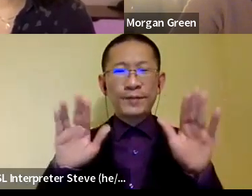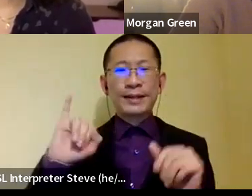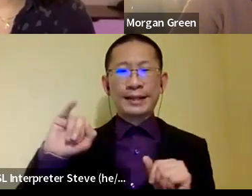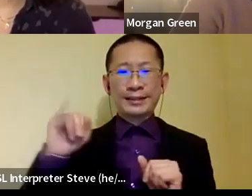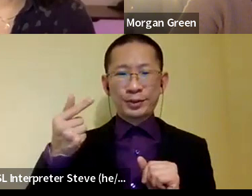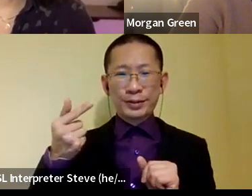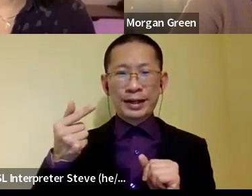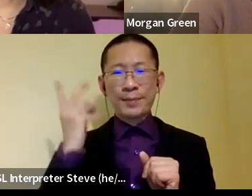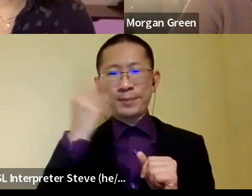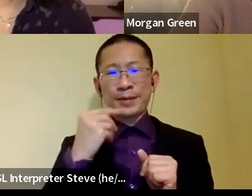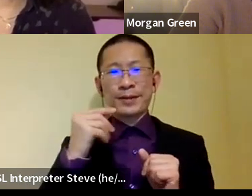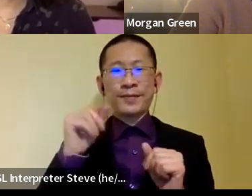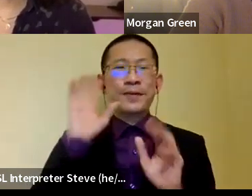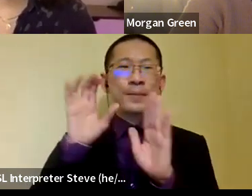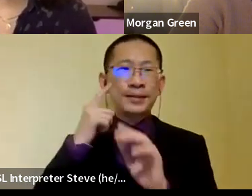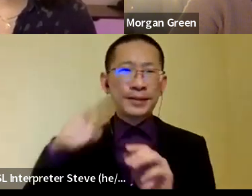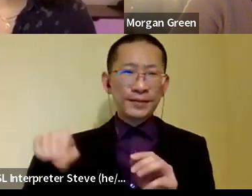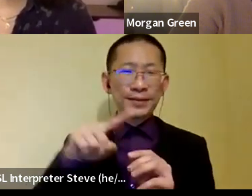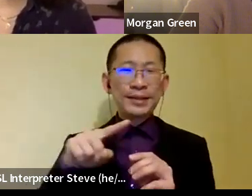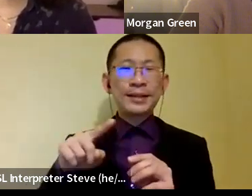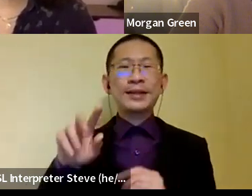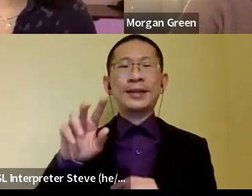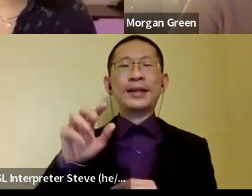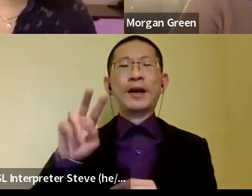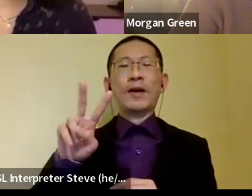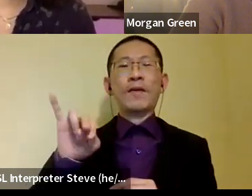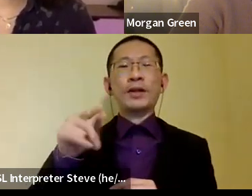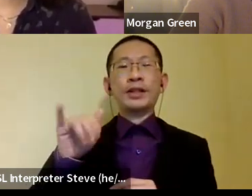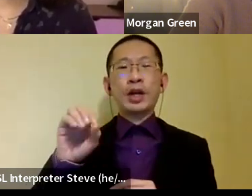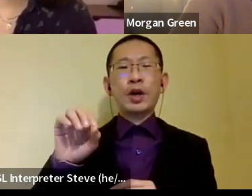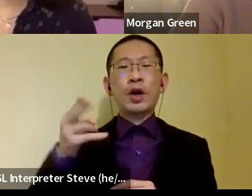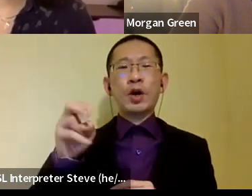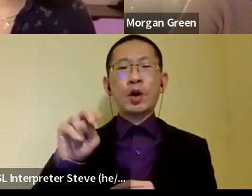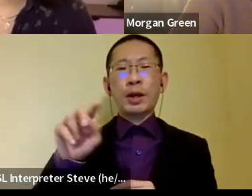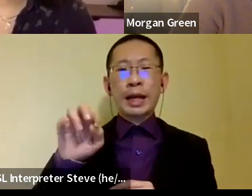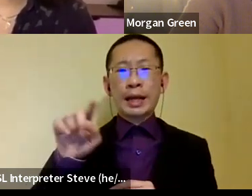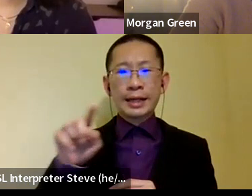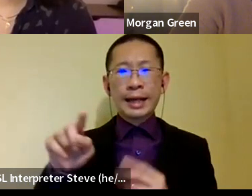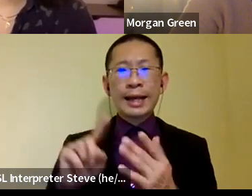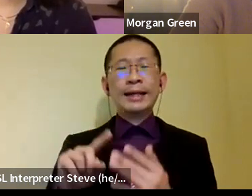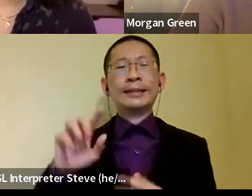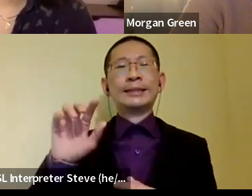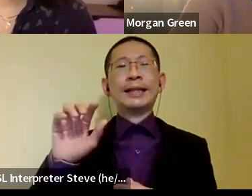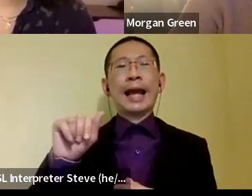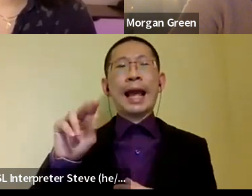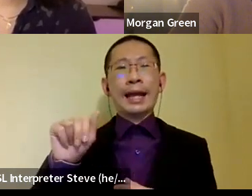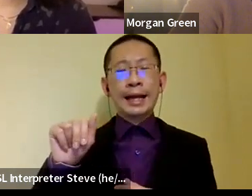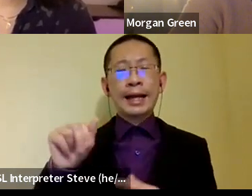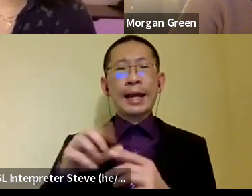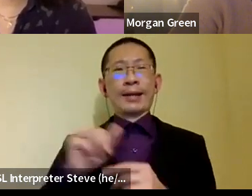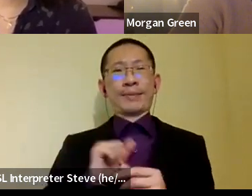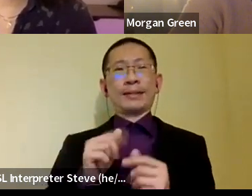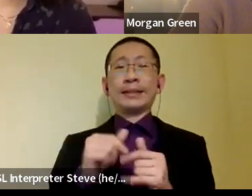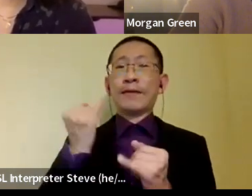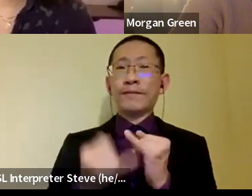Instagram beautiful headshots of you, Rodrigo Hernandez, E.L. Hone, Anna Driftmeyer, and Tanya, and myself. Again, this is our final